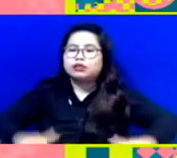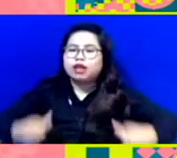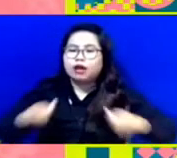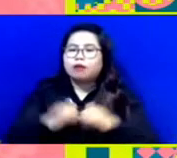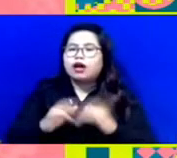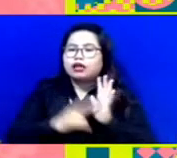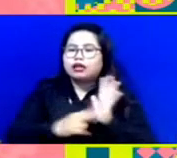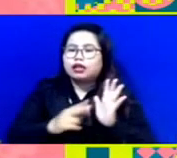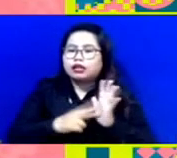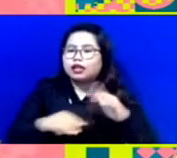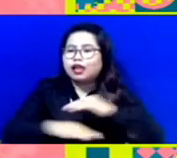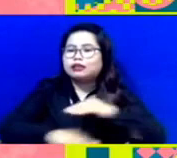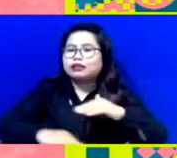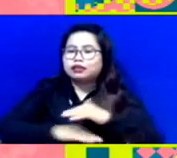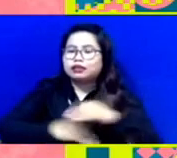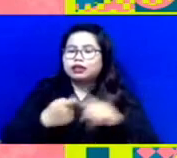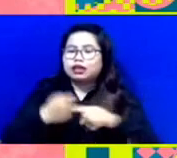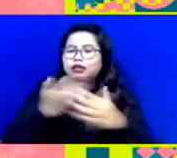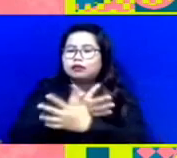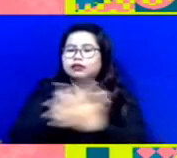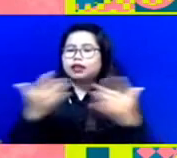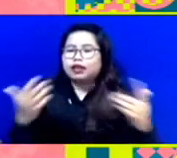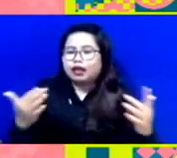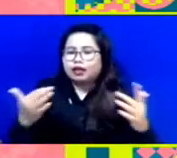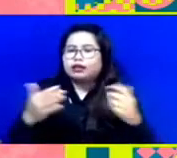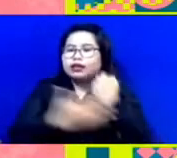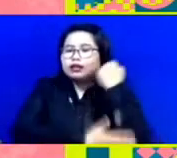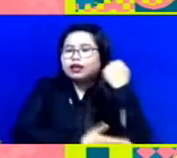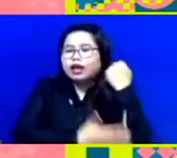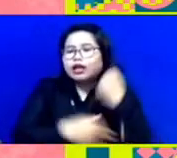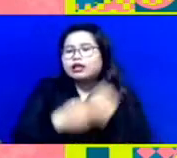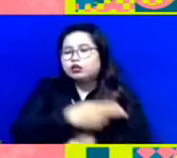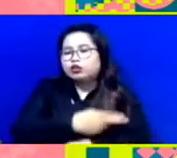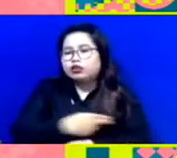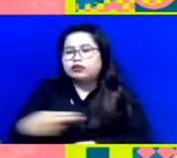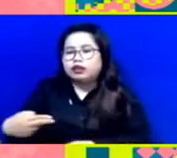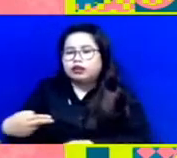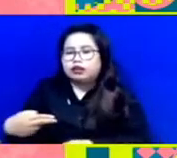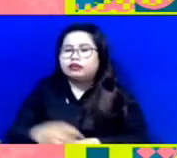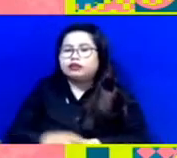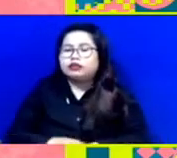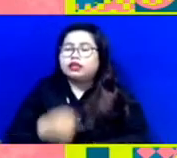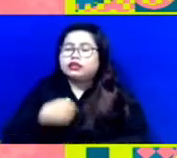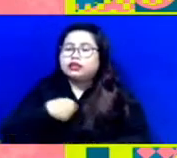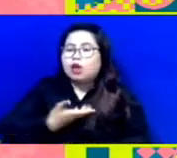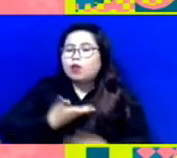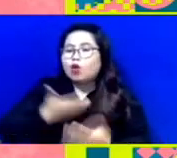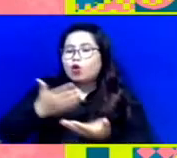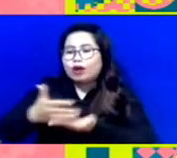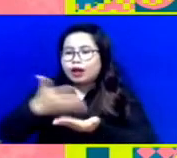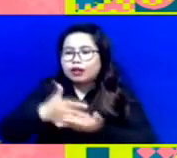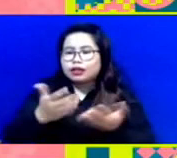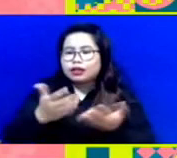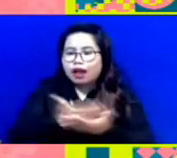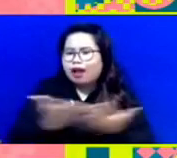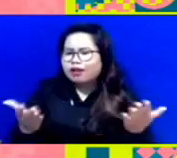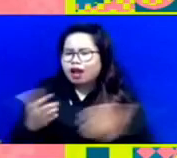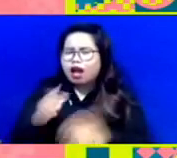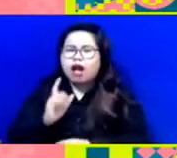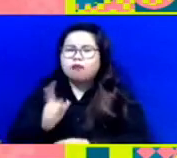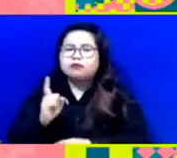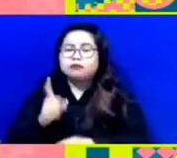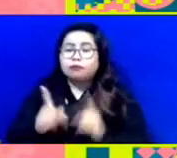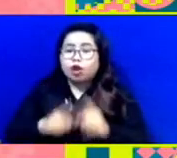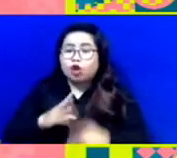our nation. So I'm going to share with you why I thought Pancasila is